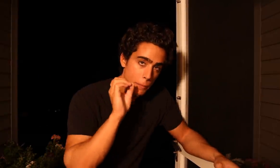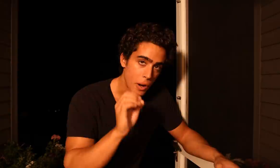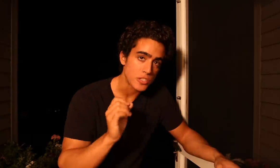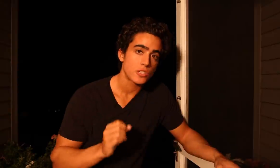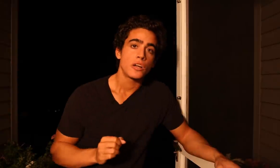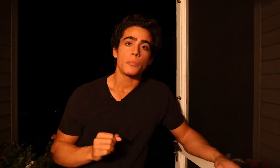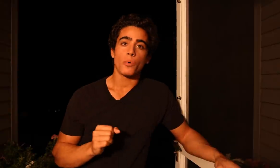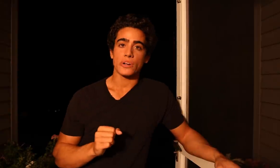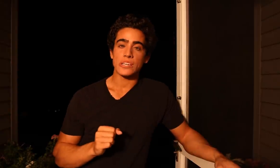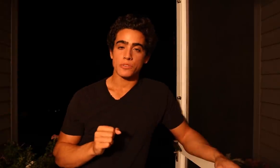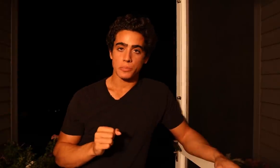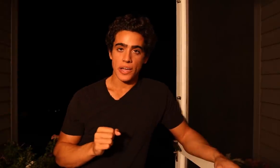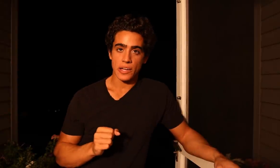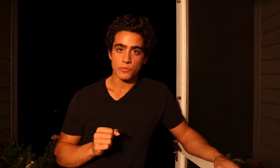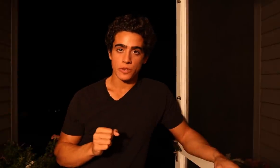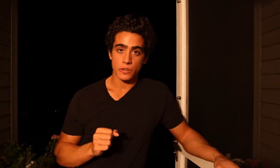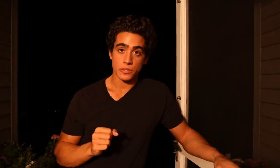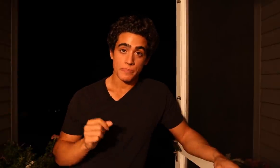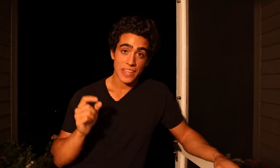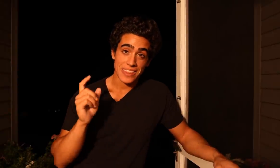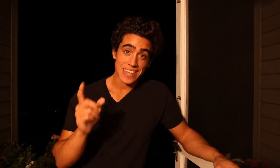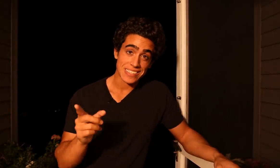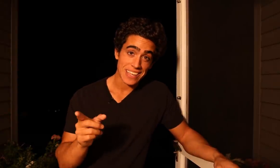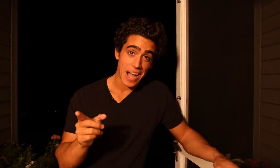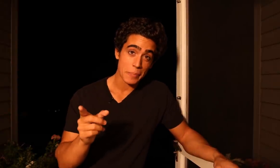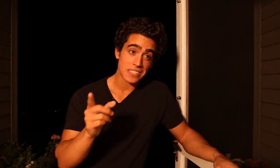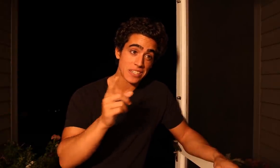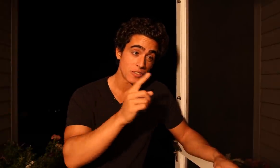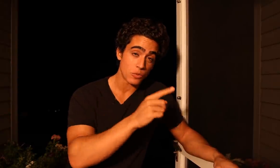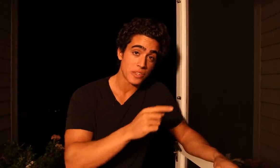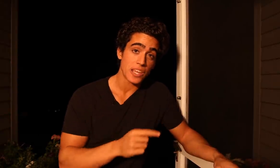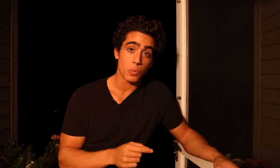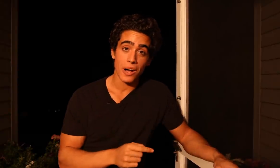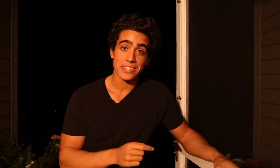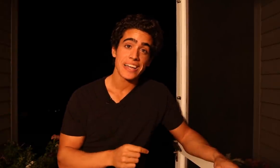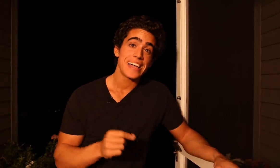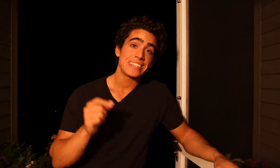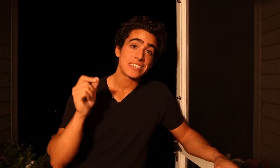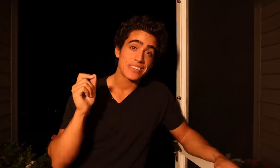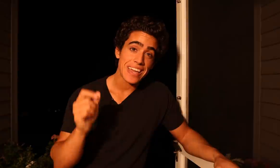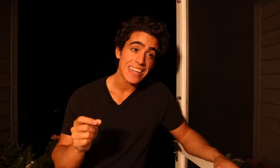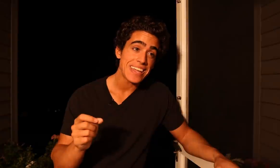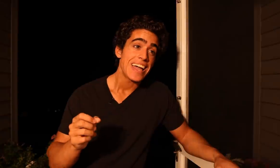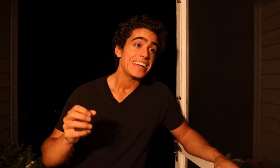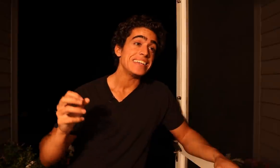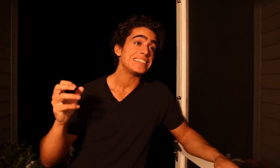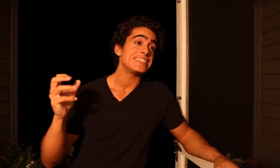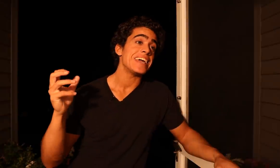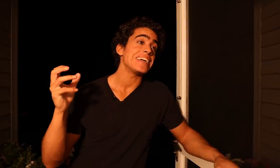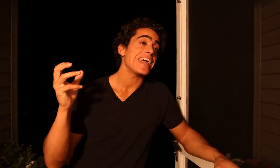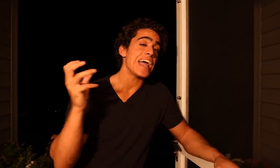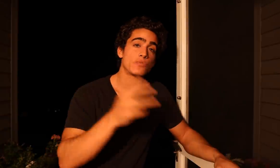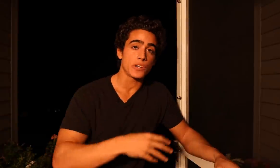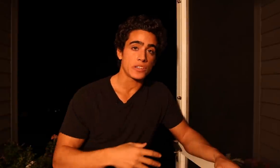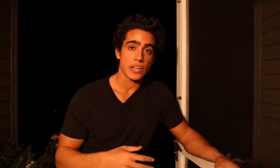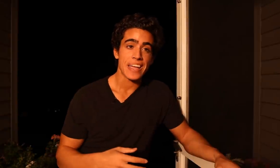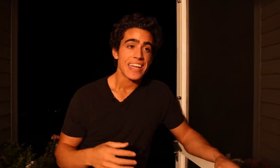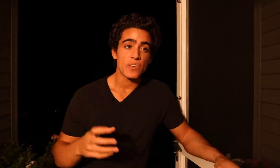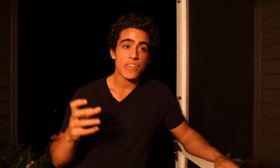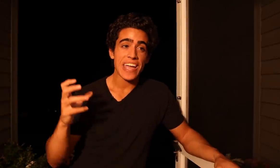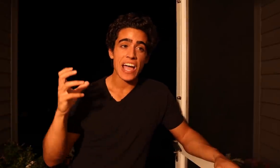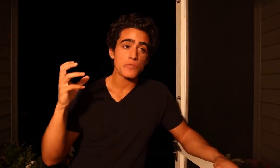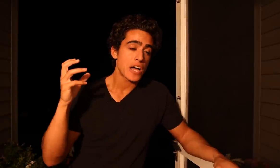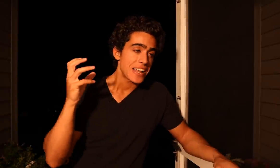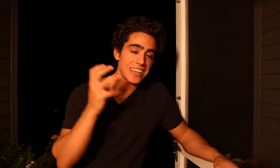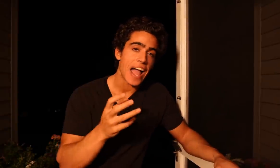a much more even playing field and that's the opposite of what they want so they need to take everything